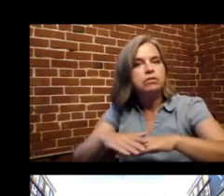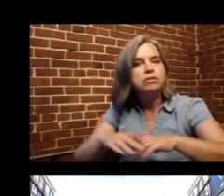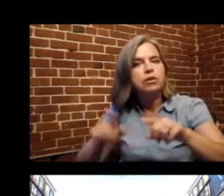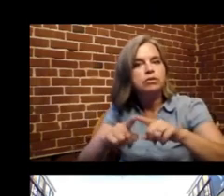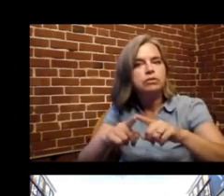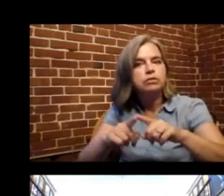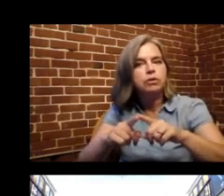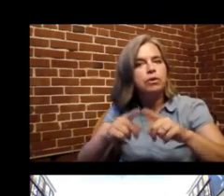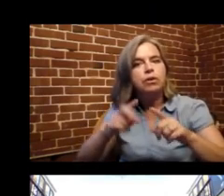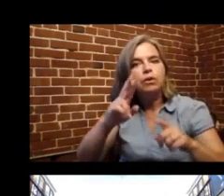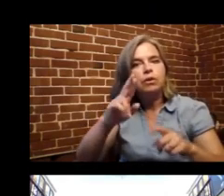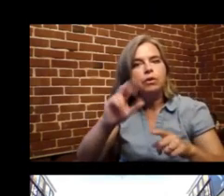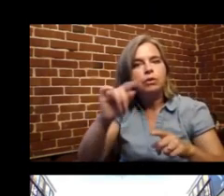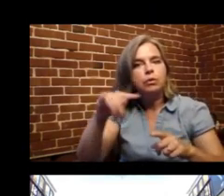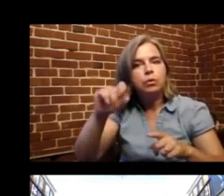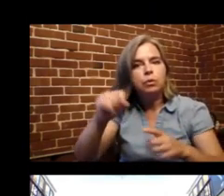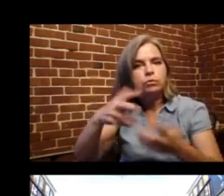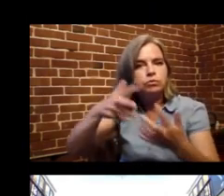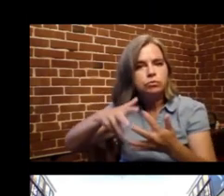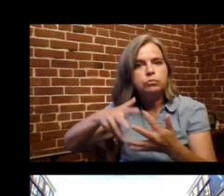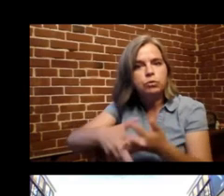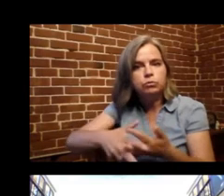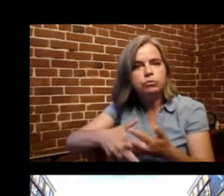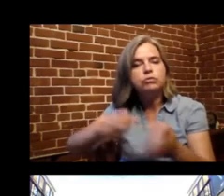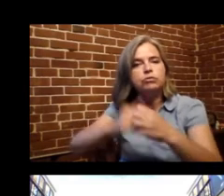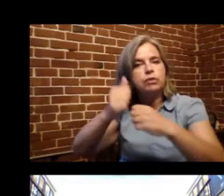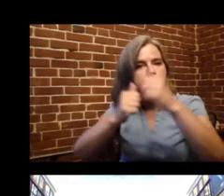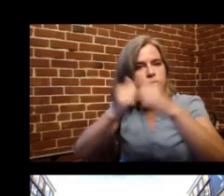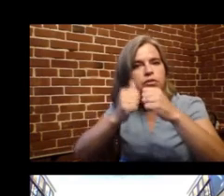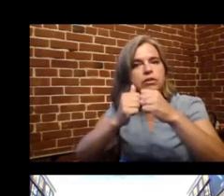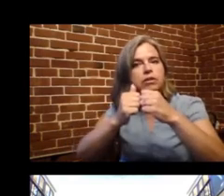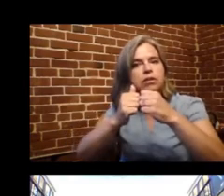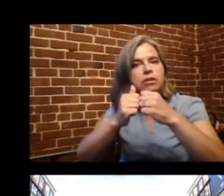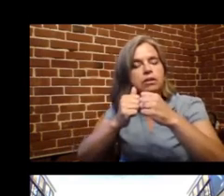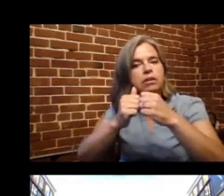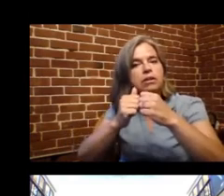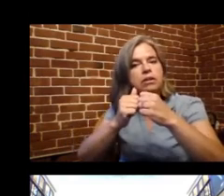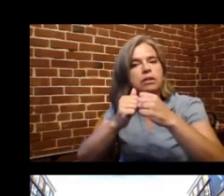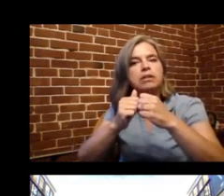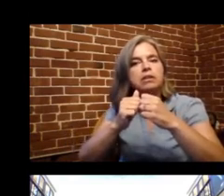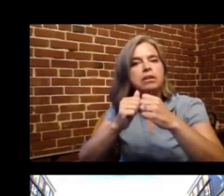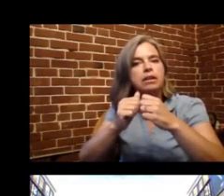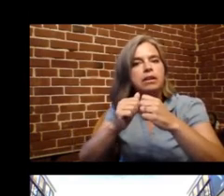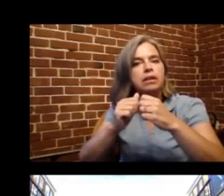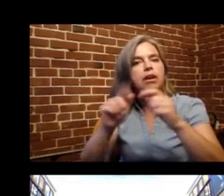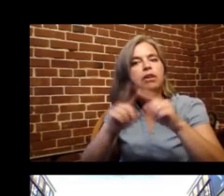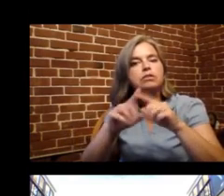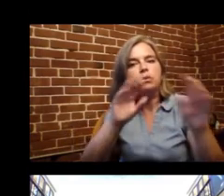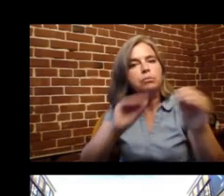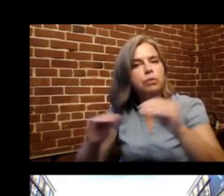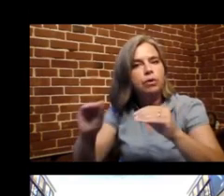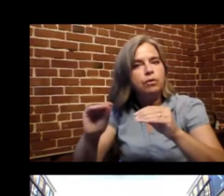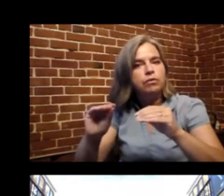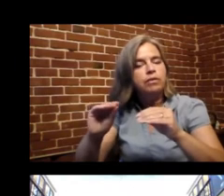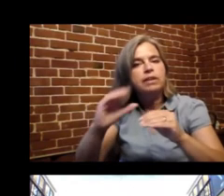of the roots, and behind there are movement that representing the formation of the